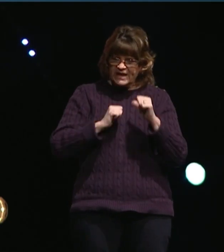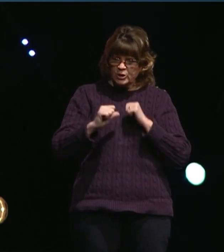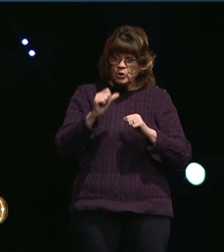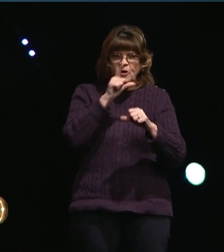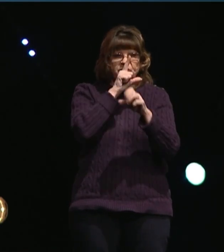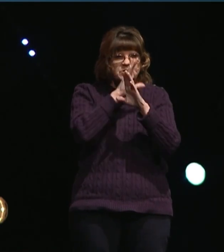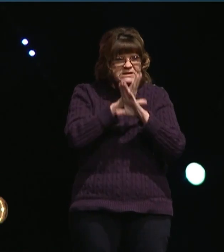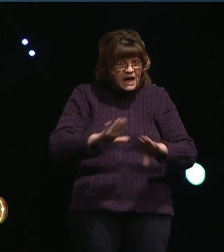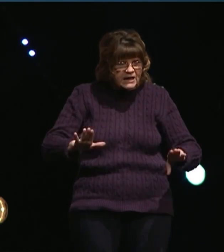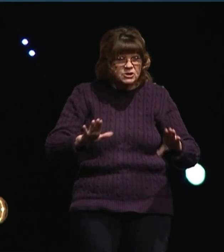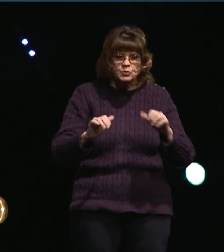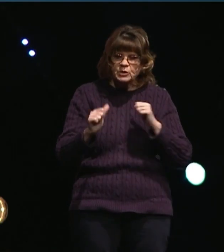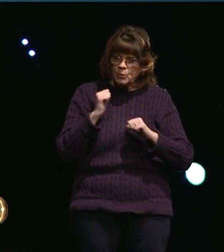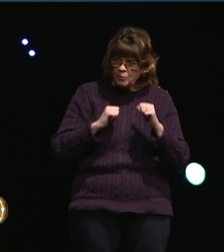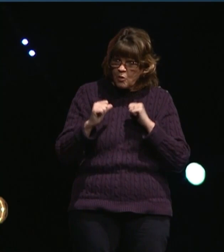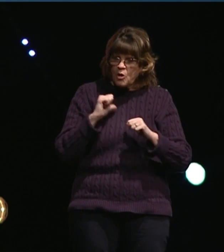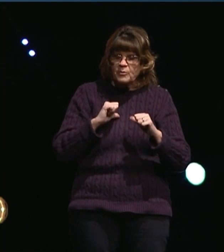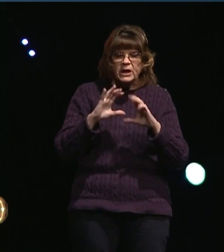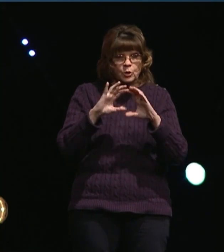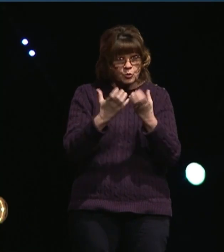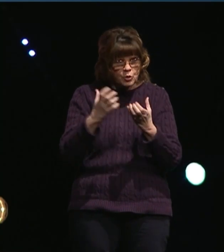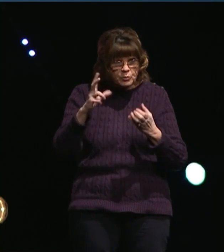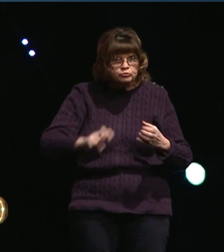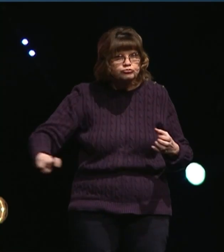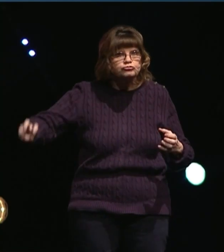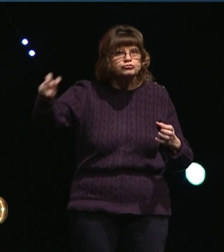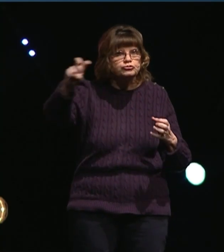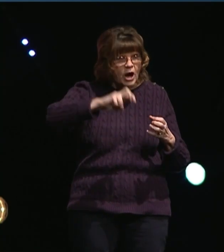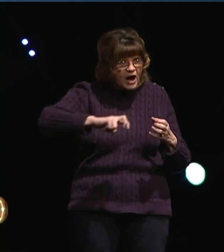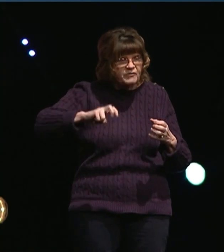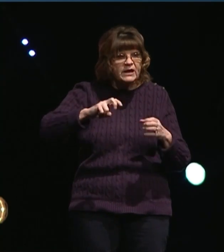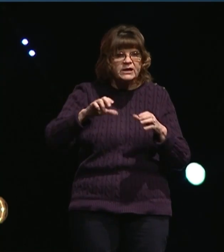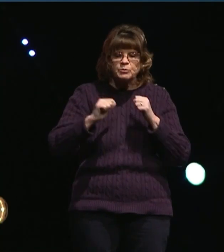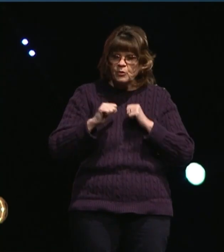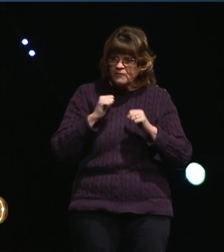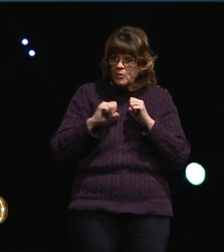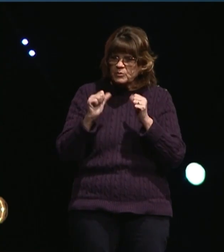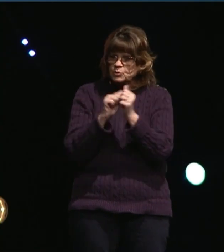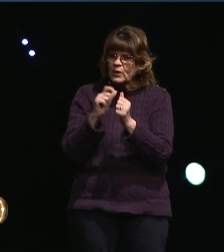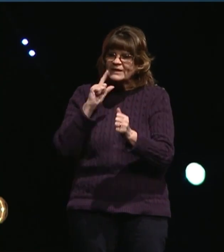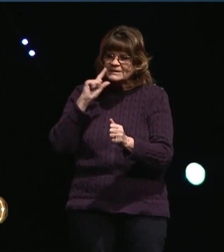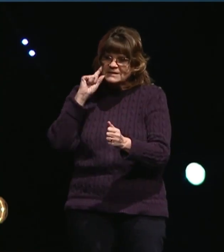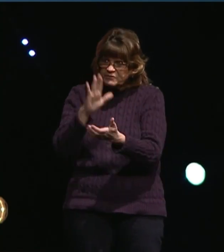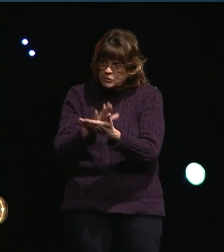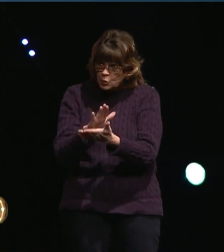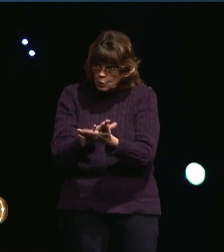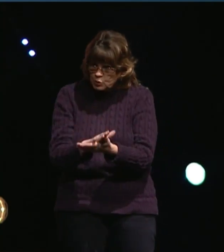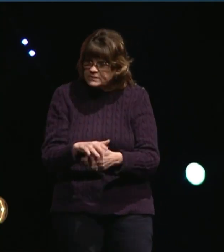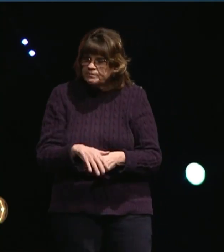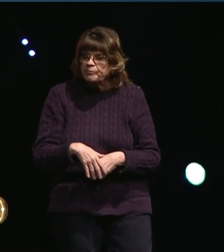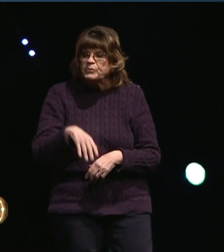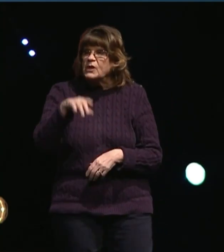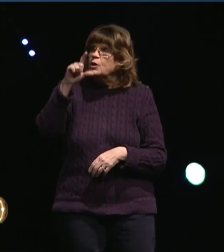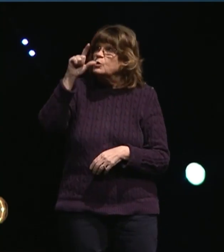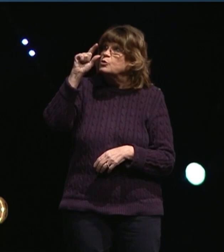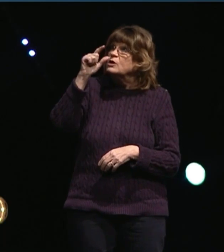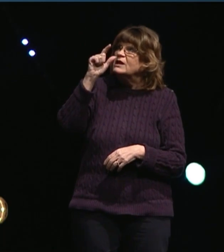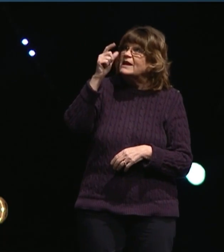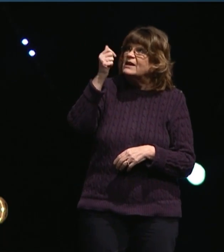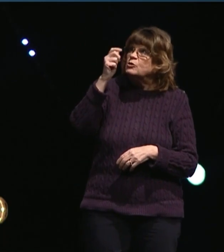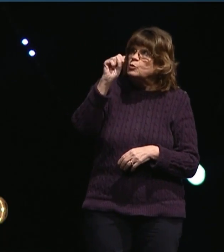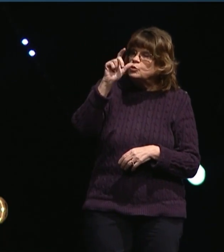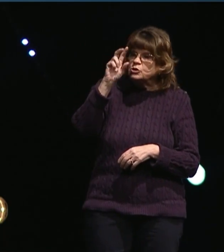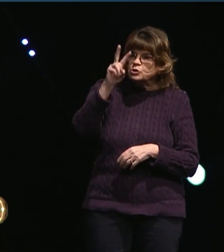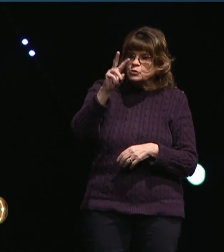a performing group that traveled the western half of the United States and did performances for deaf schools. 27, I was diagnosed with